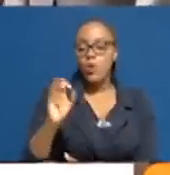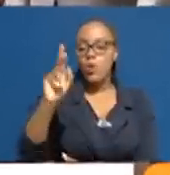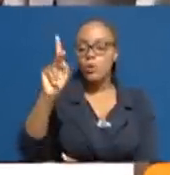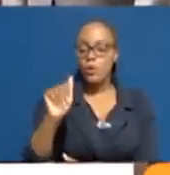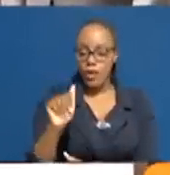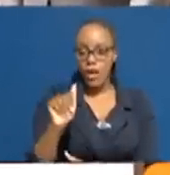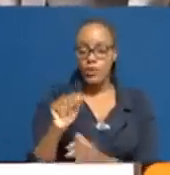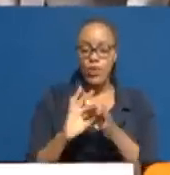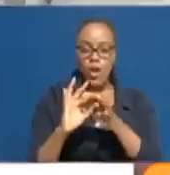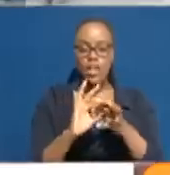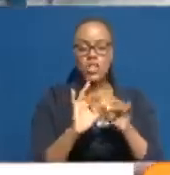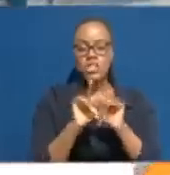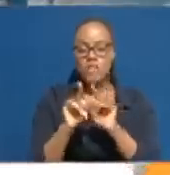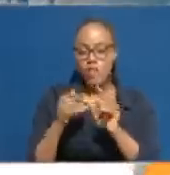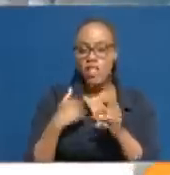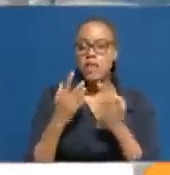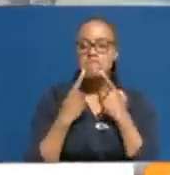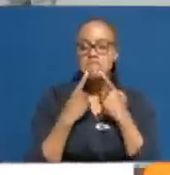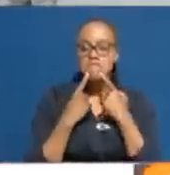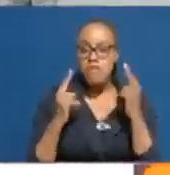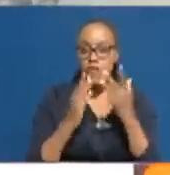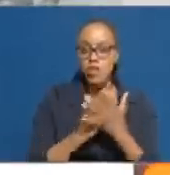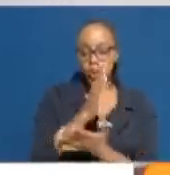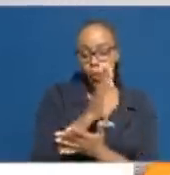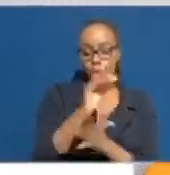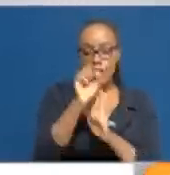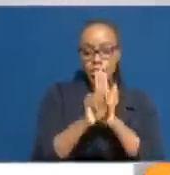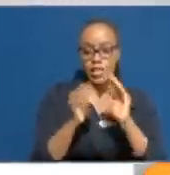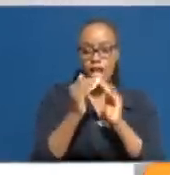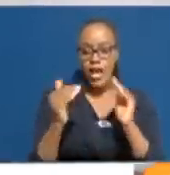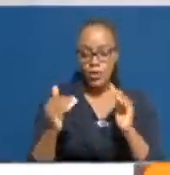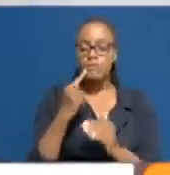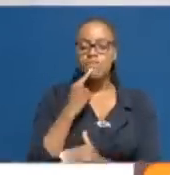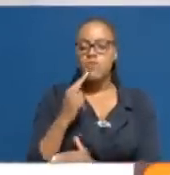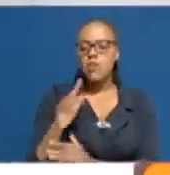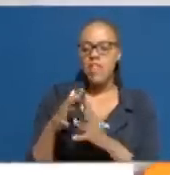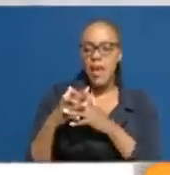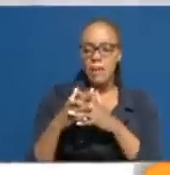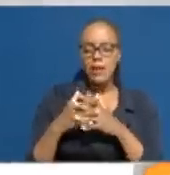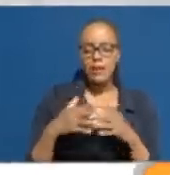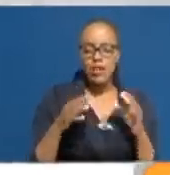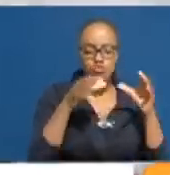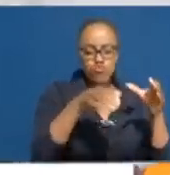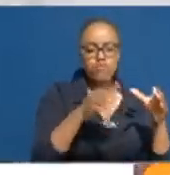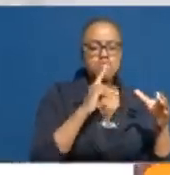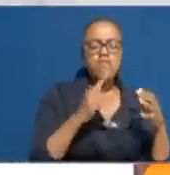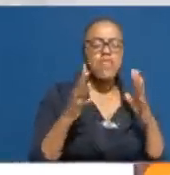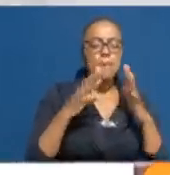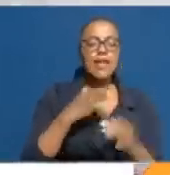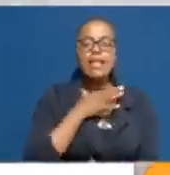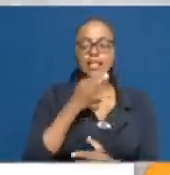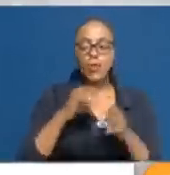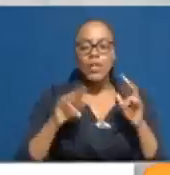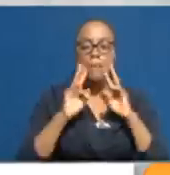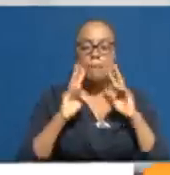party. In a statement released by State House, President Kenyatta told the U.S. delegation that his greatest desire is that